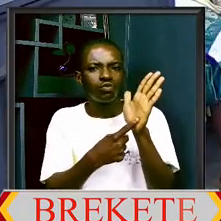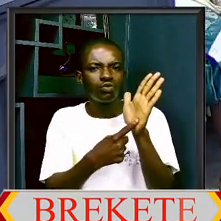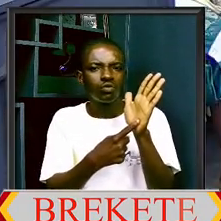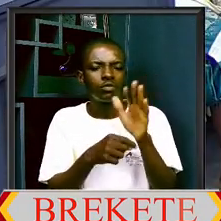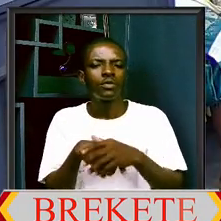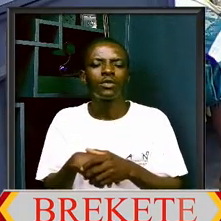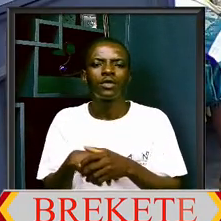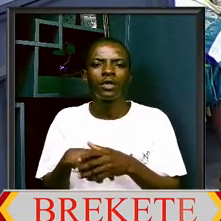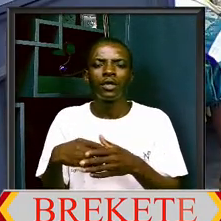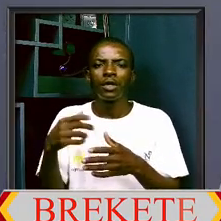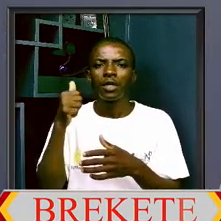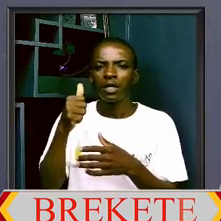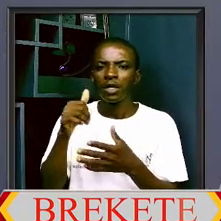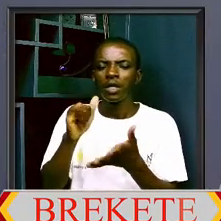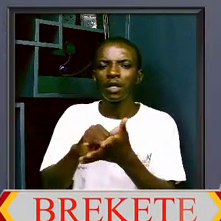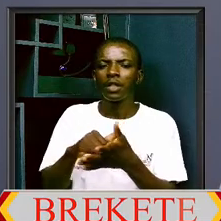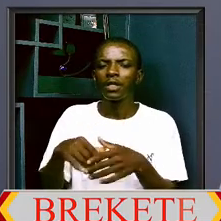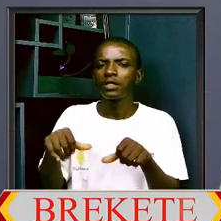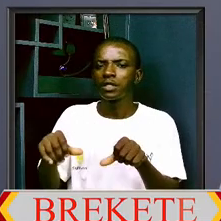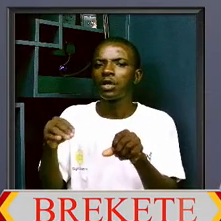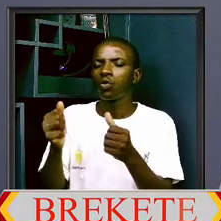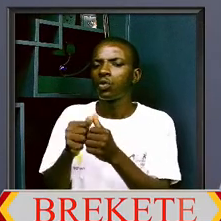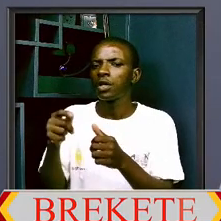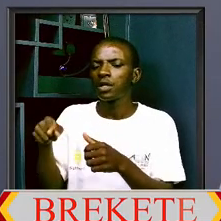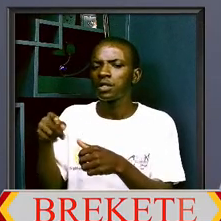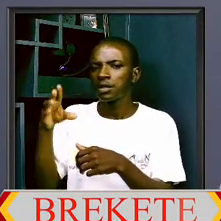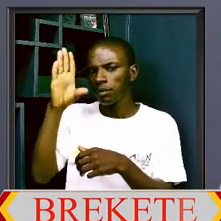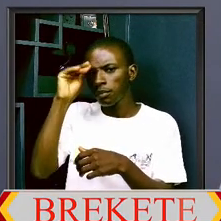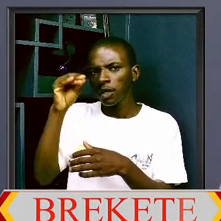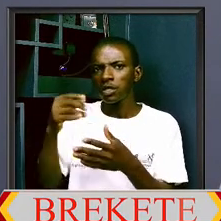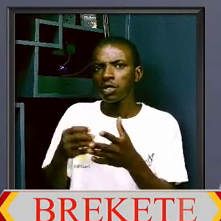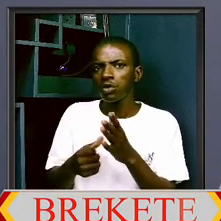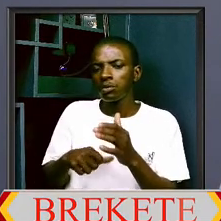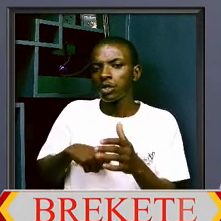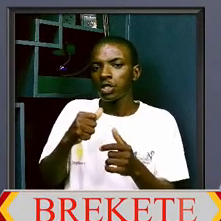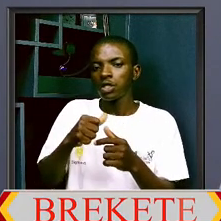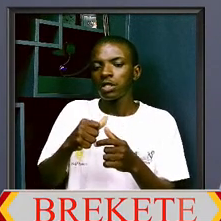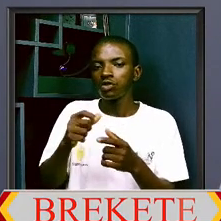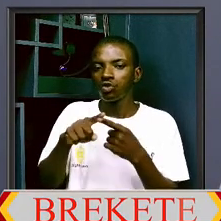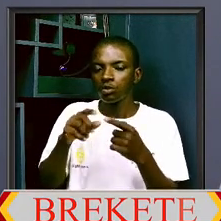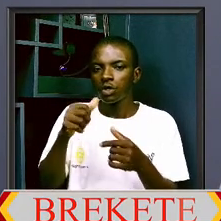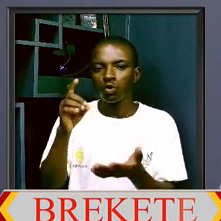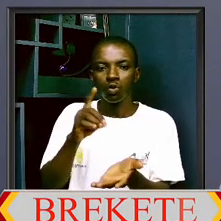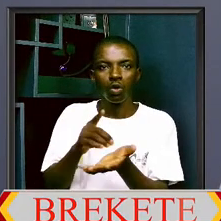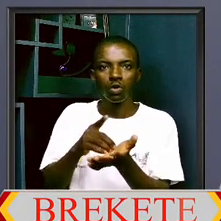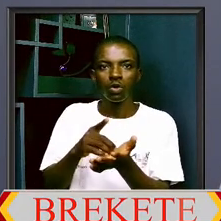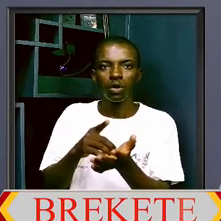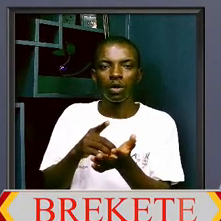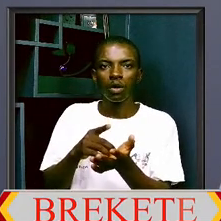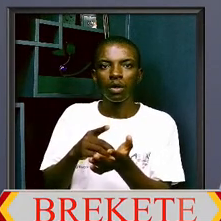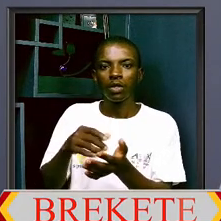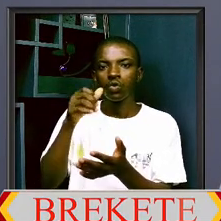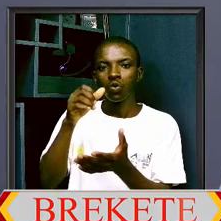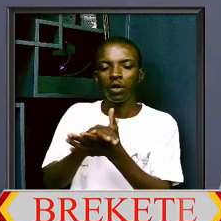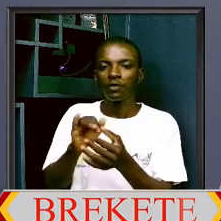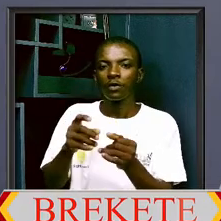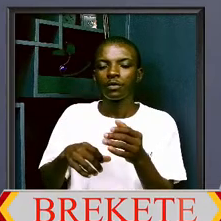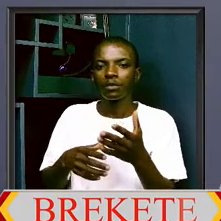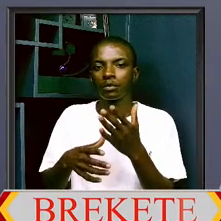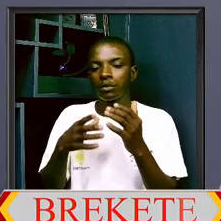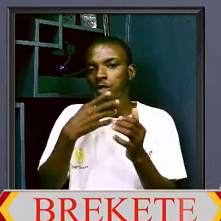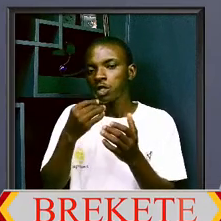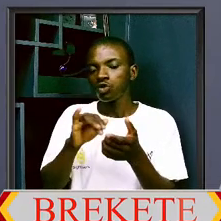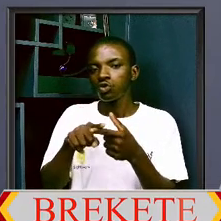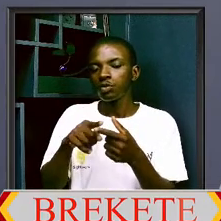notice girl where stay with this man where claim to be doctor in wife claim to be a banker